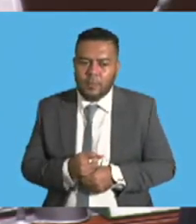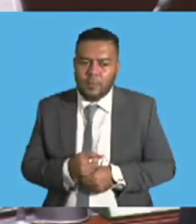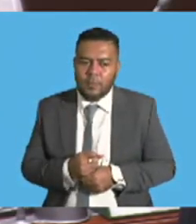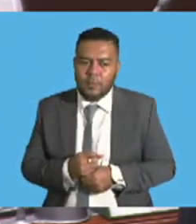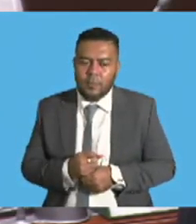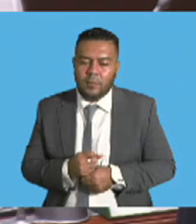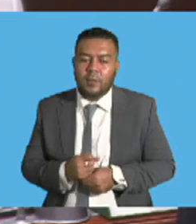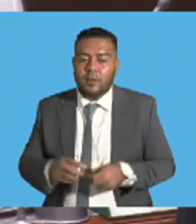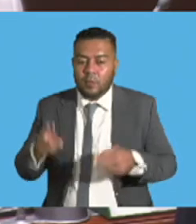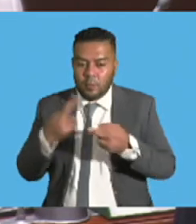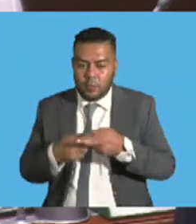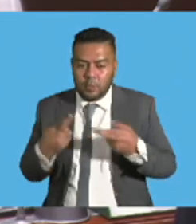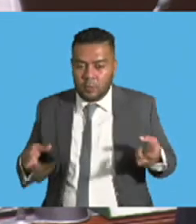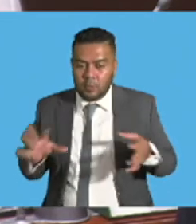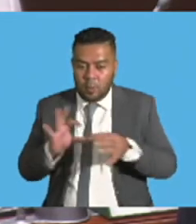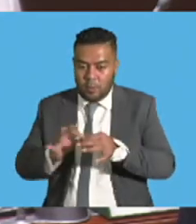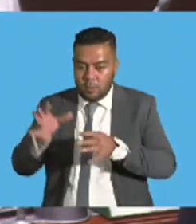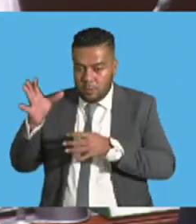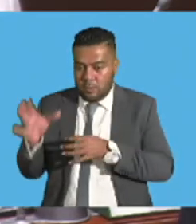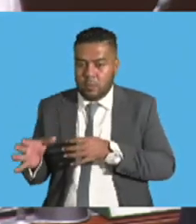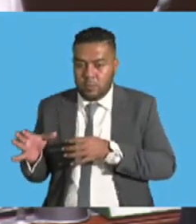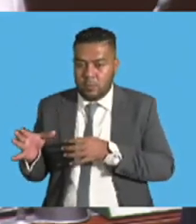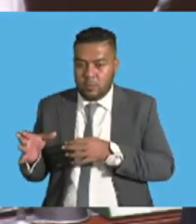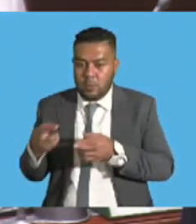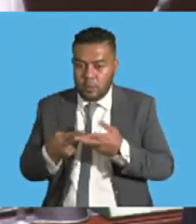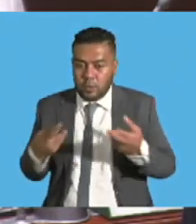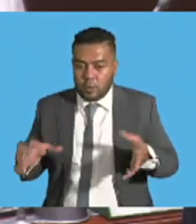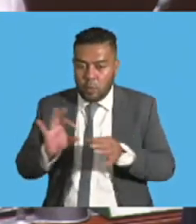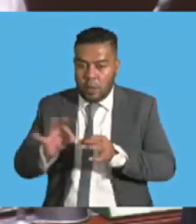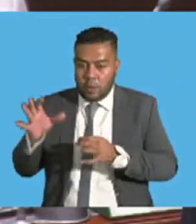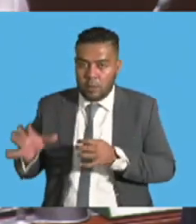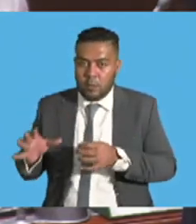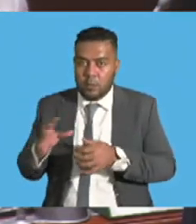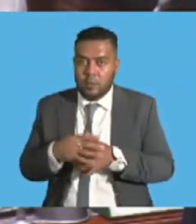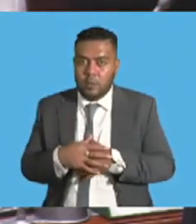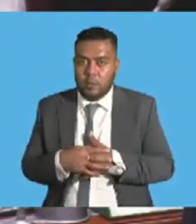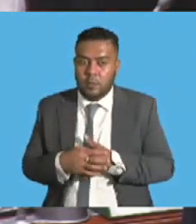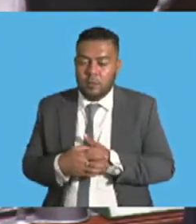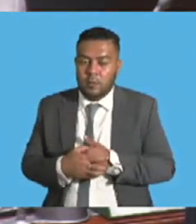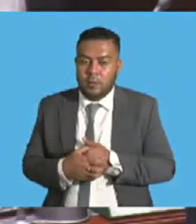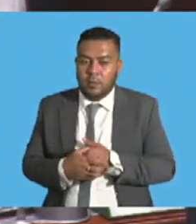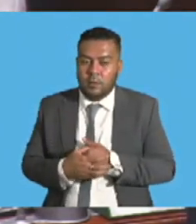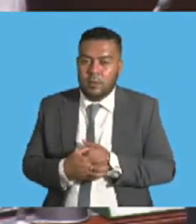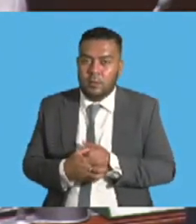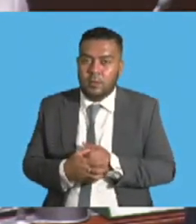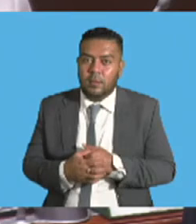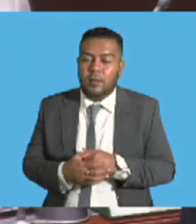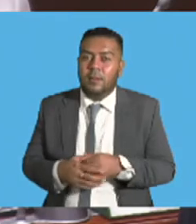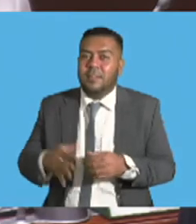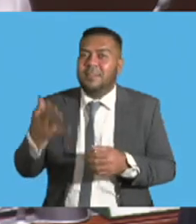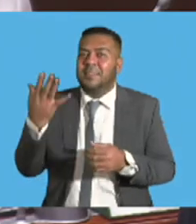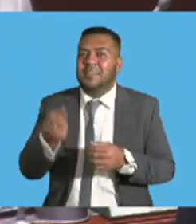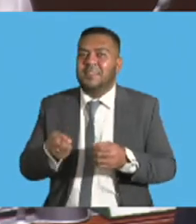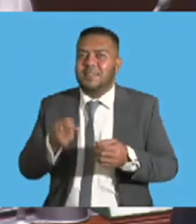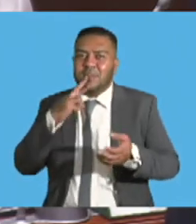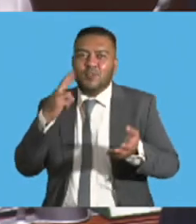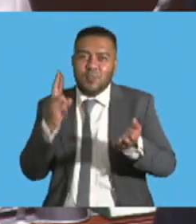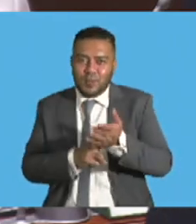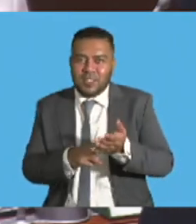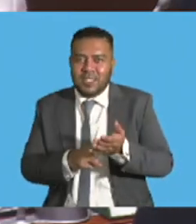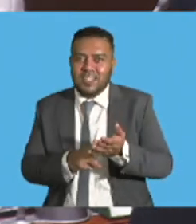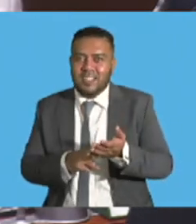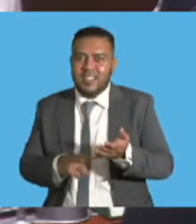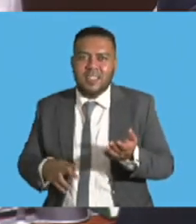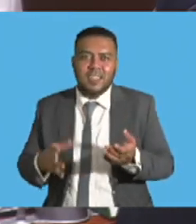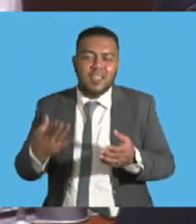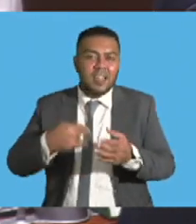of resource owners that have adopted these practices at the provincial level that have also been reported through